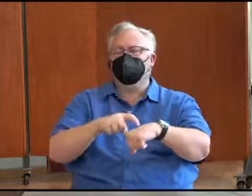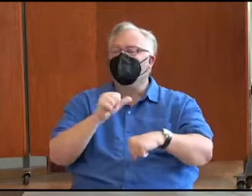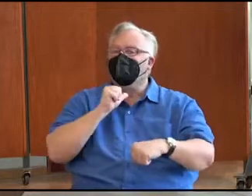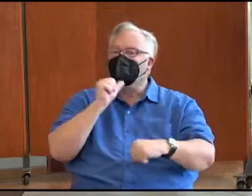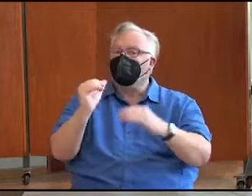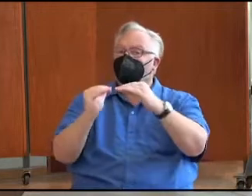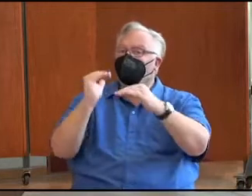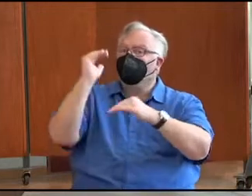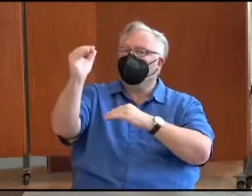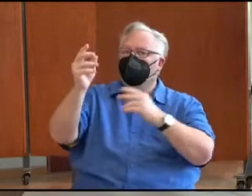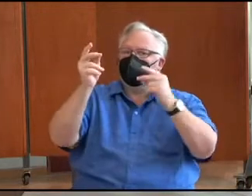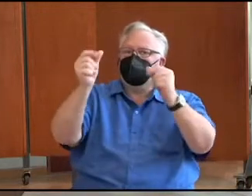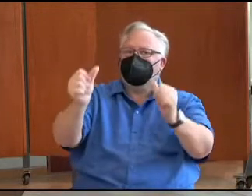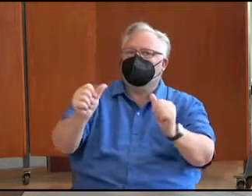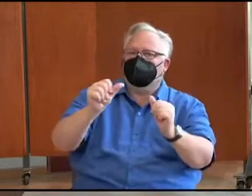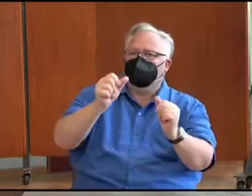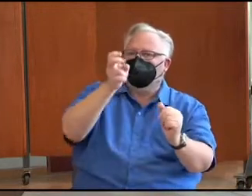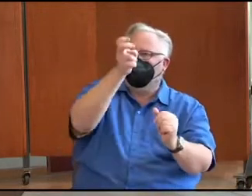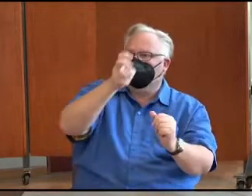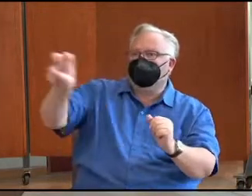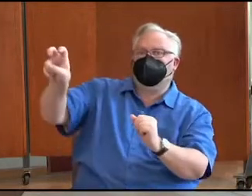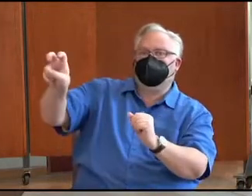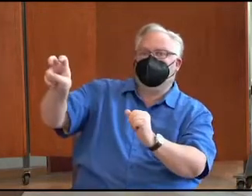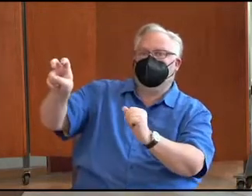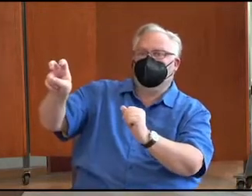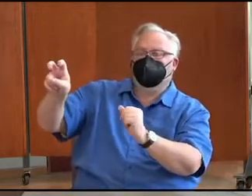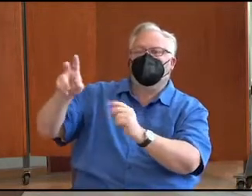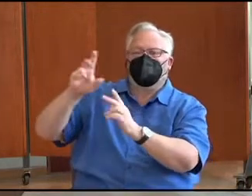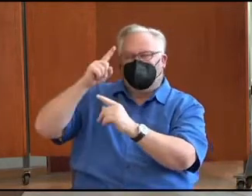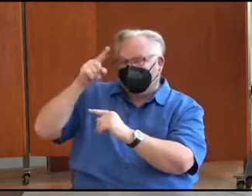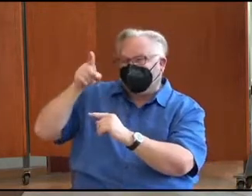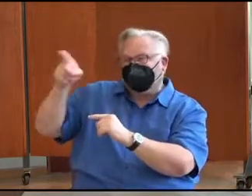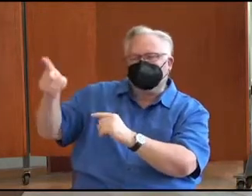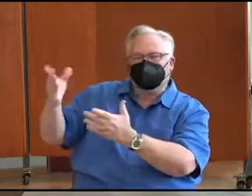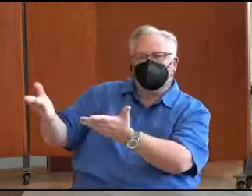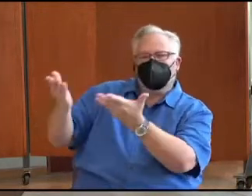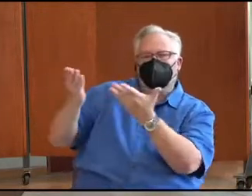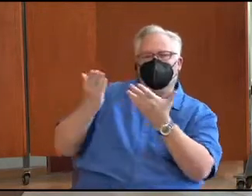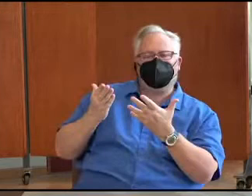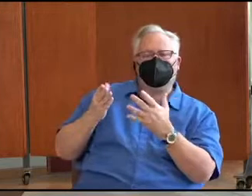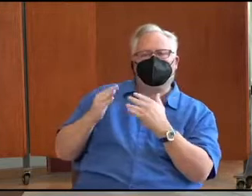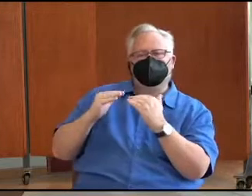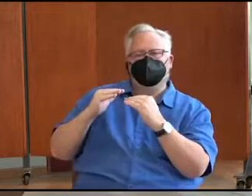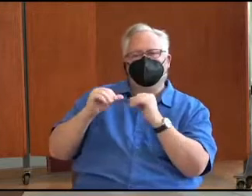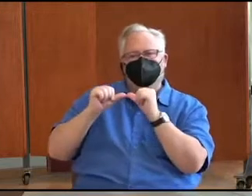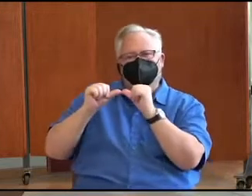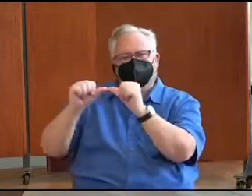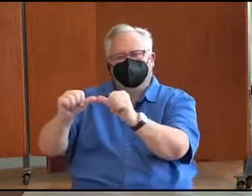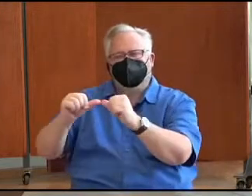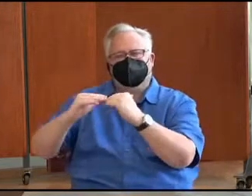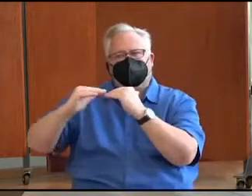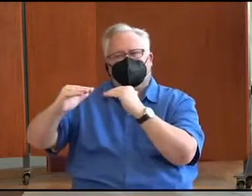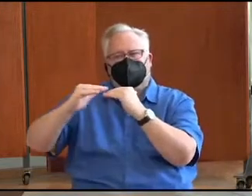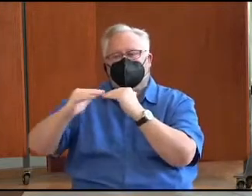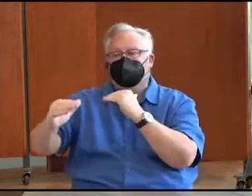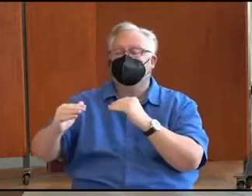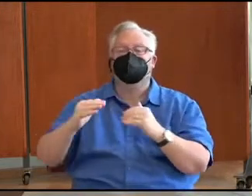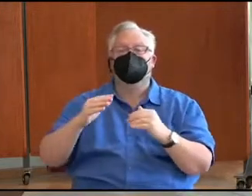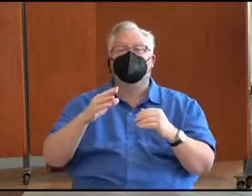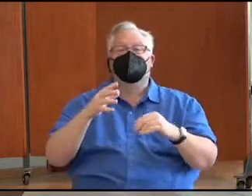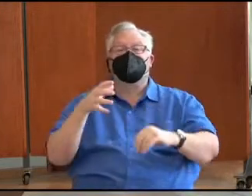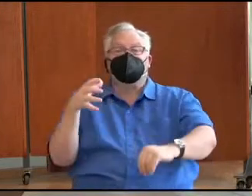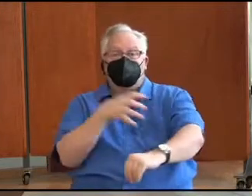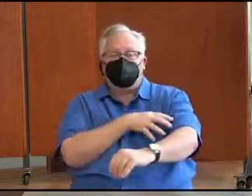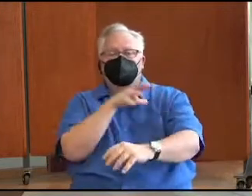is going to offer stability and certainty. There is power in hanging out in between. There is power in